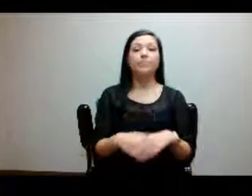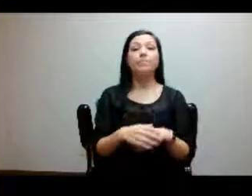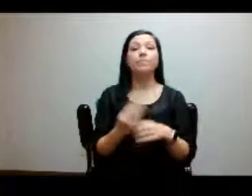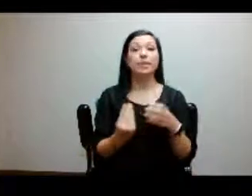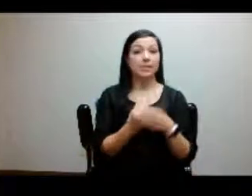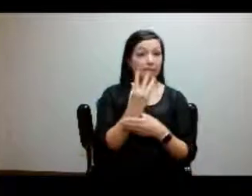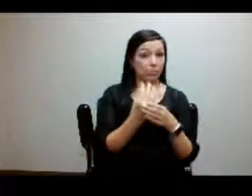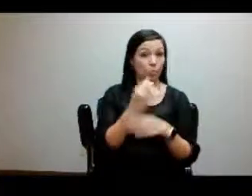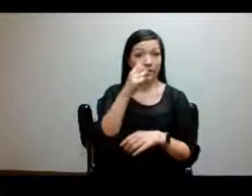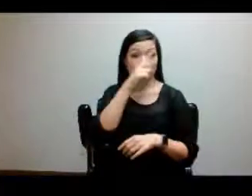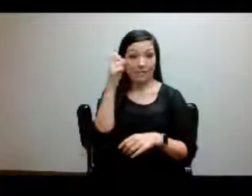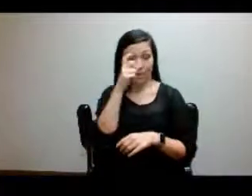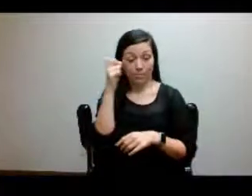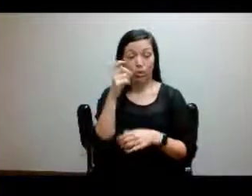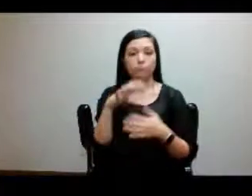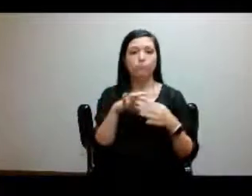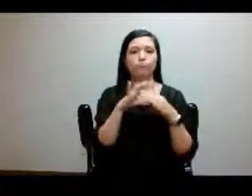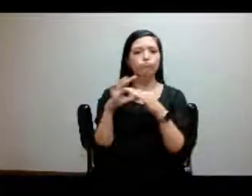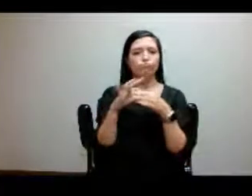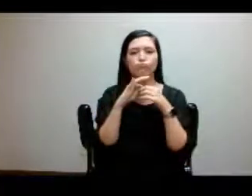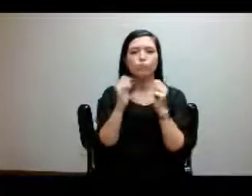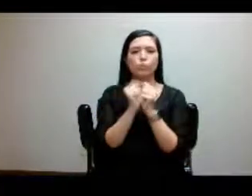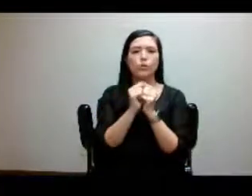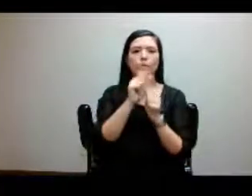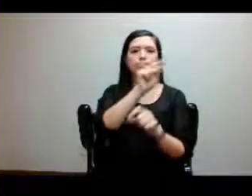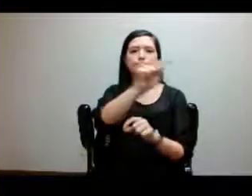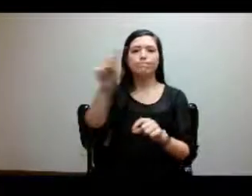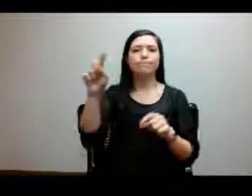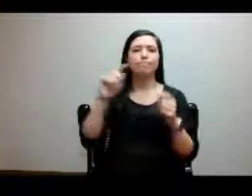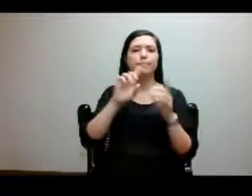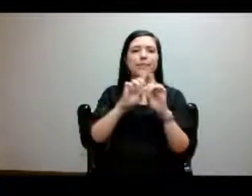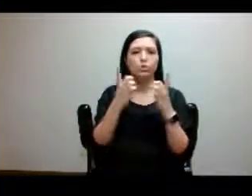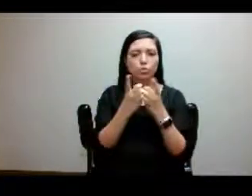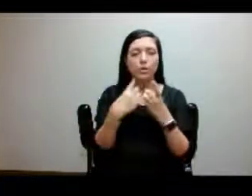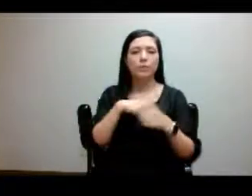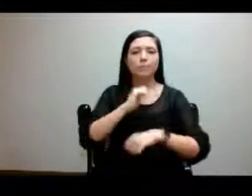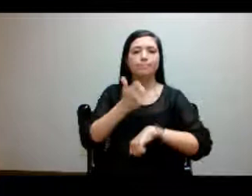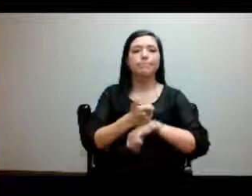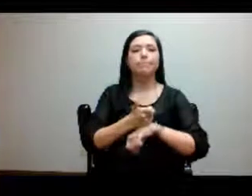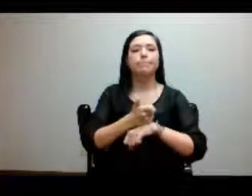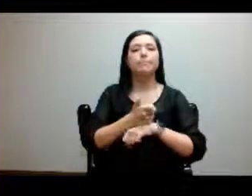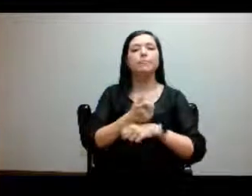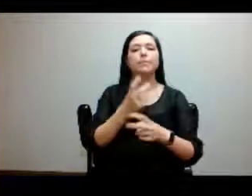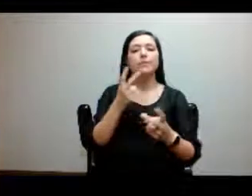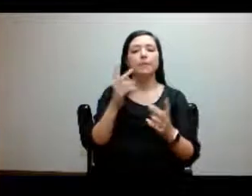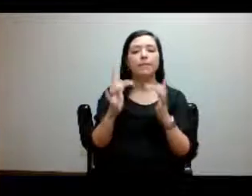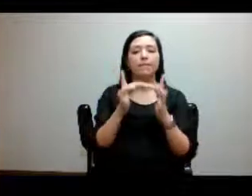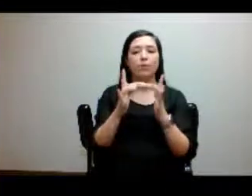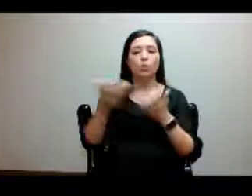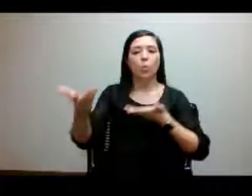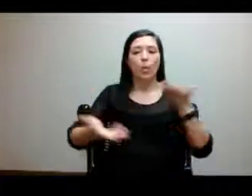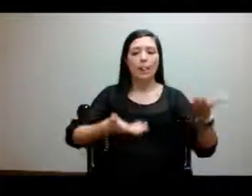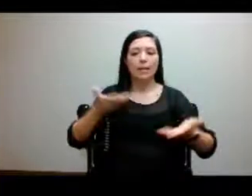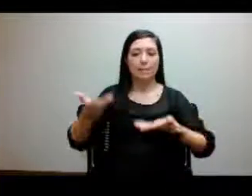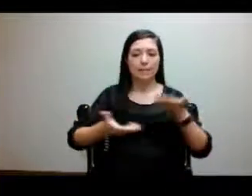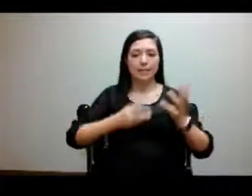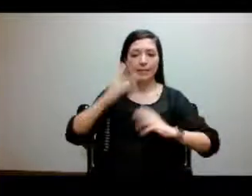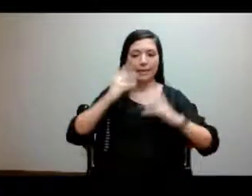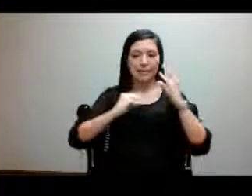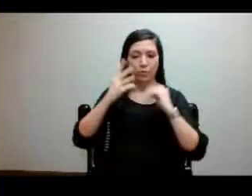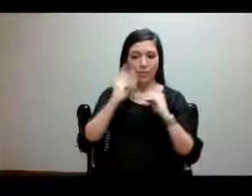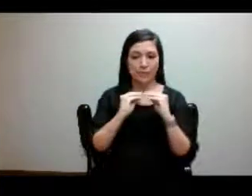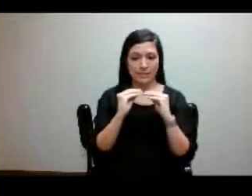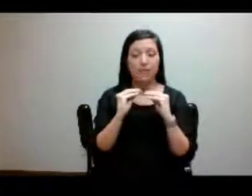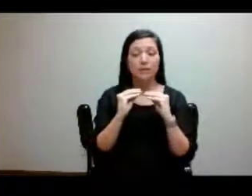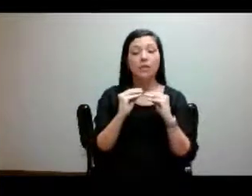summer, in collaboration with our colleagues across the district, we also worked to create virtual welcoming experiences for new and prospective students.